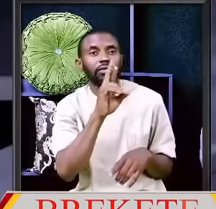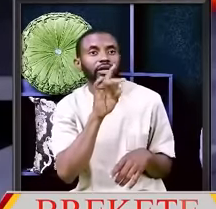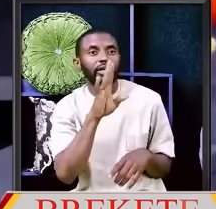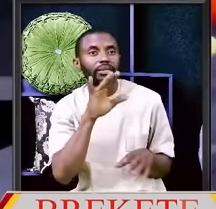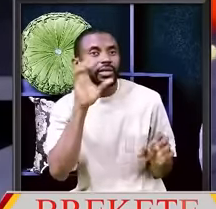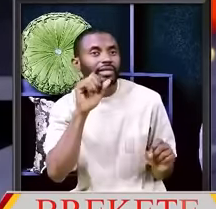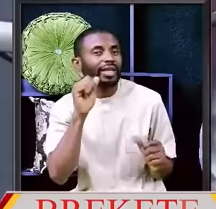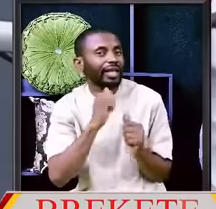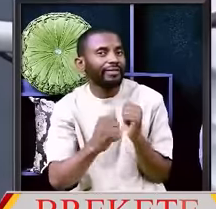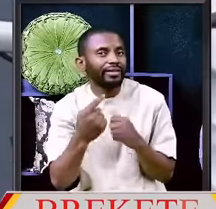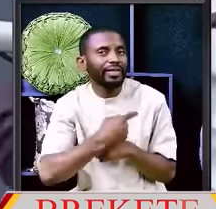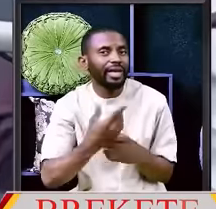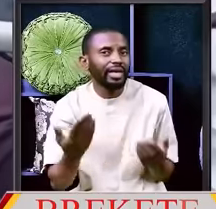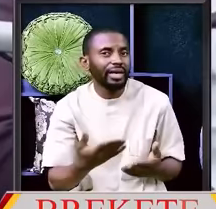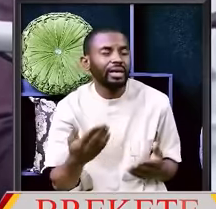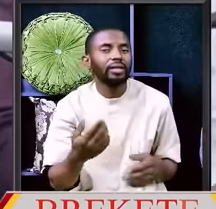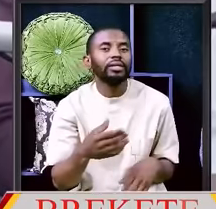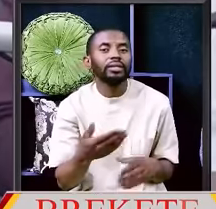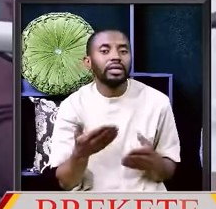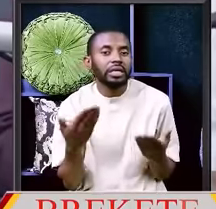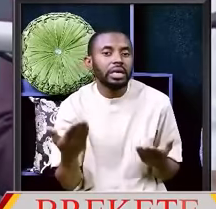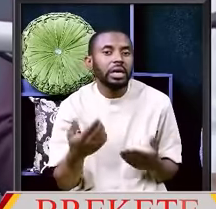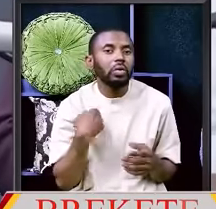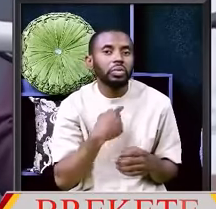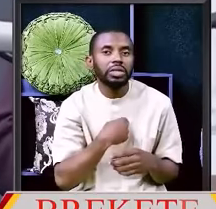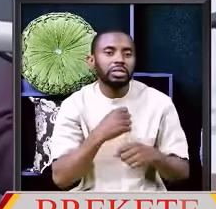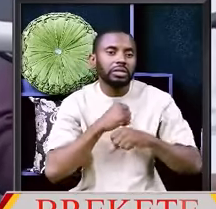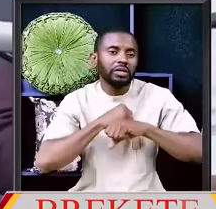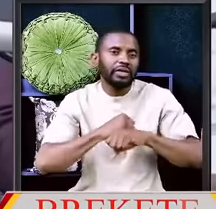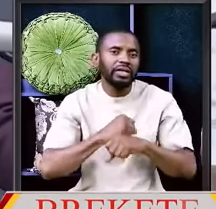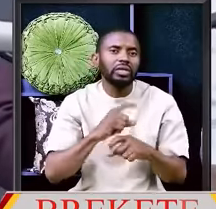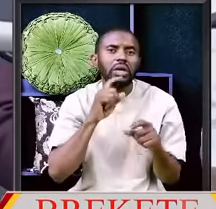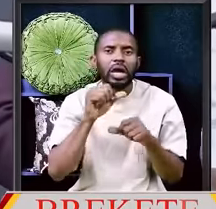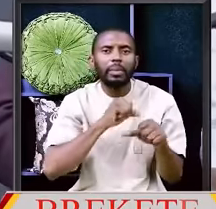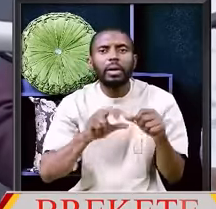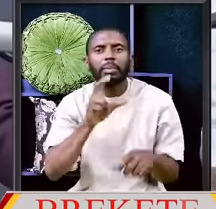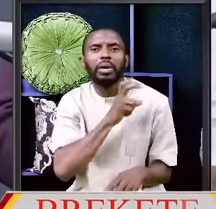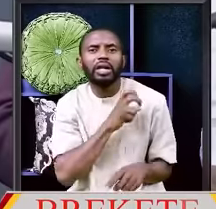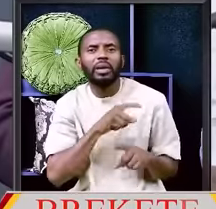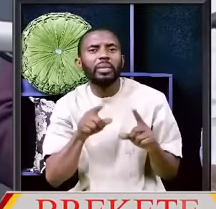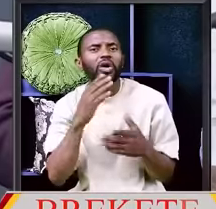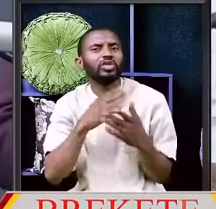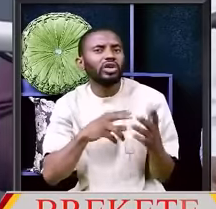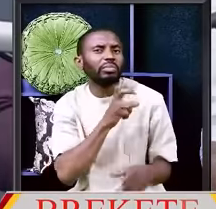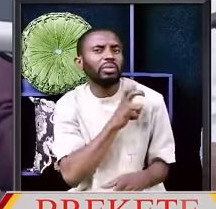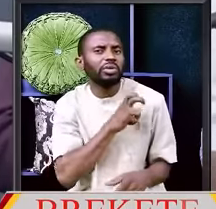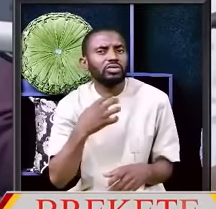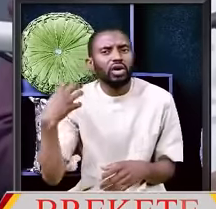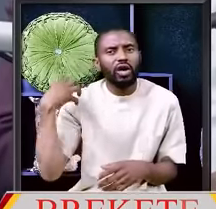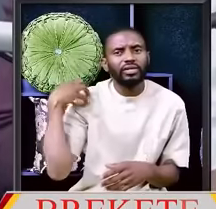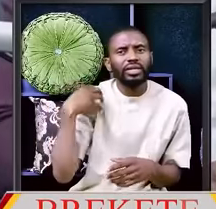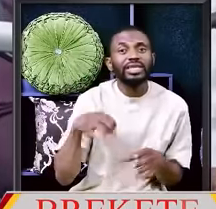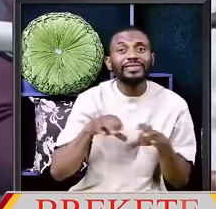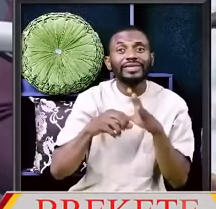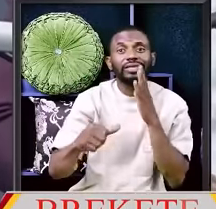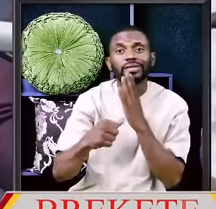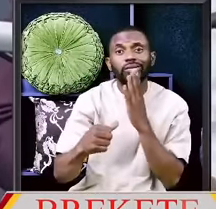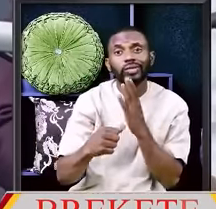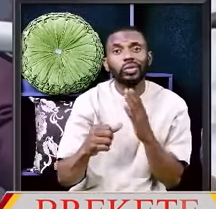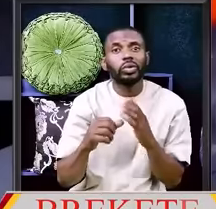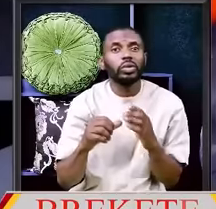now here where they stay, they defend, they talk about police. But some also police officers, even the senior ones,